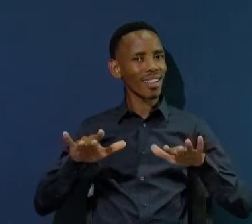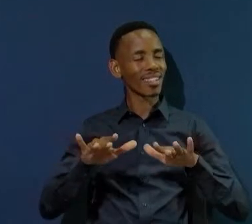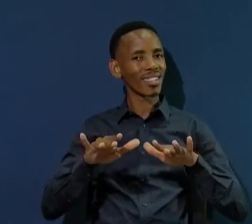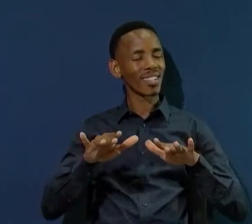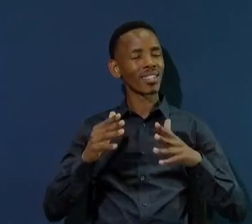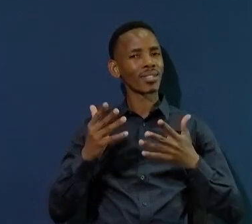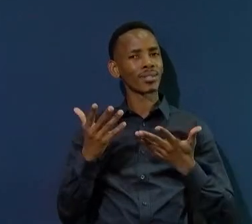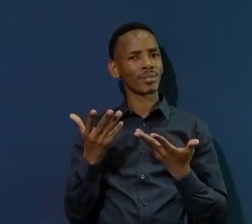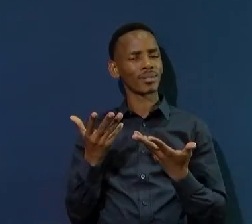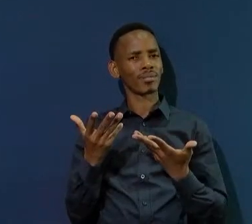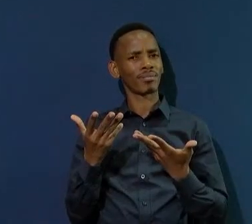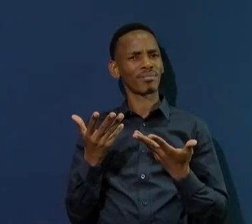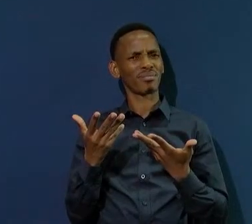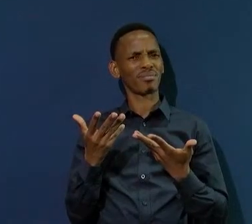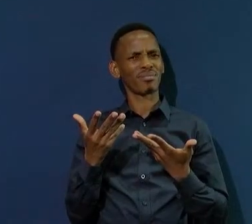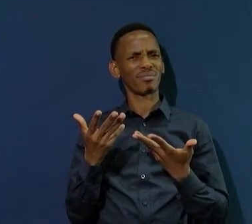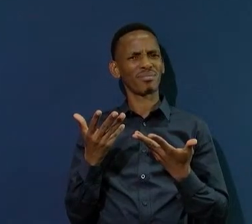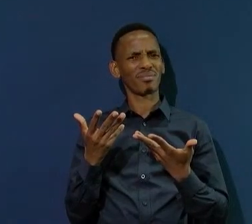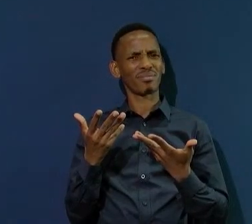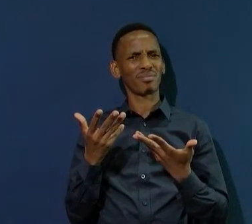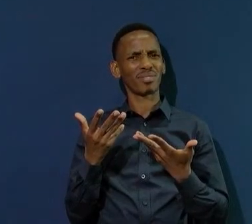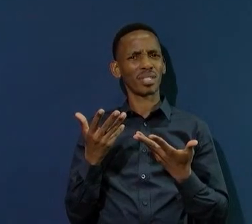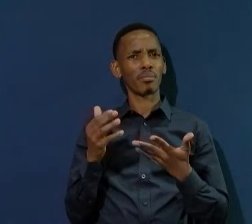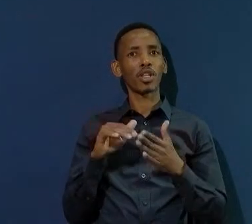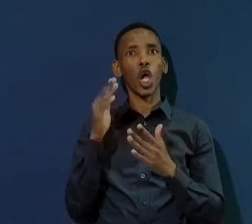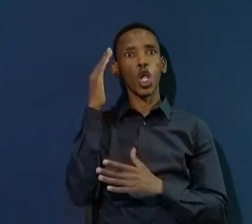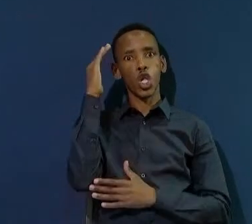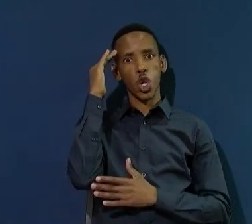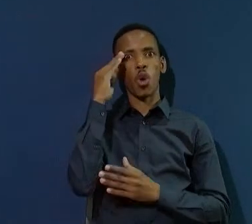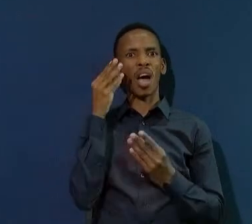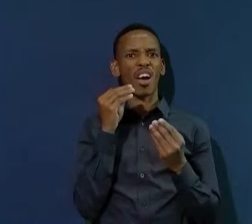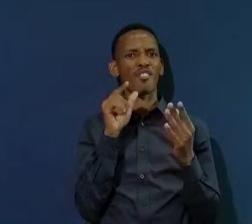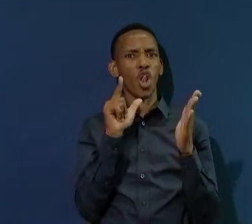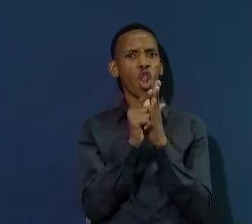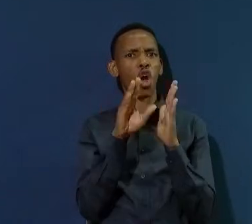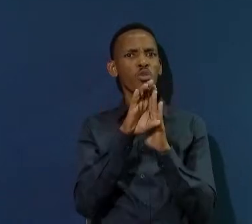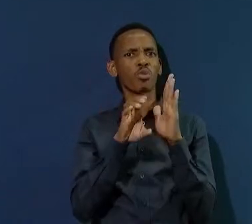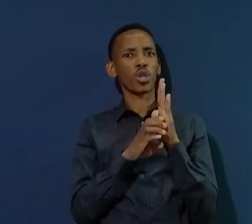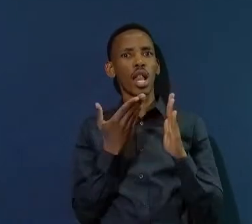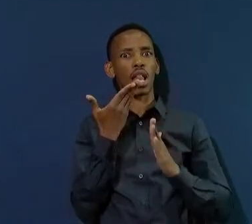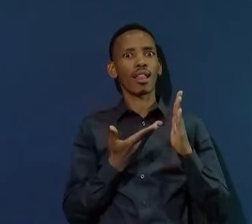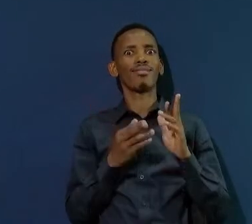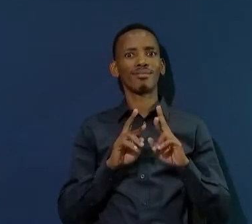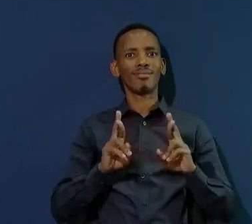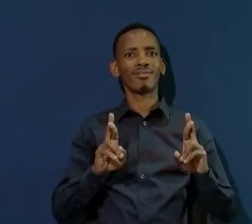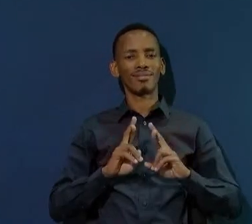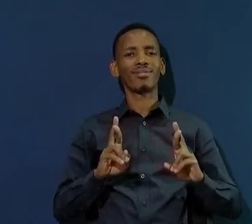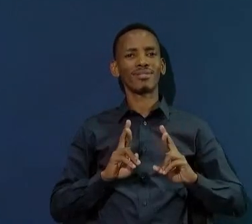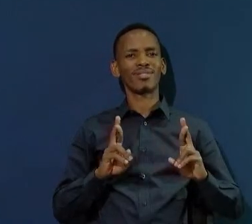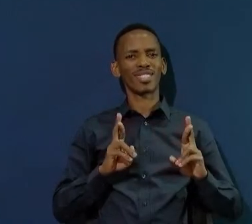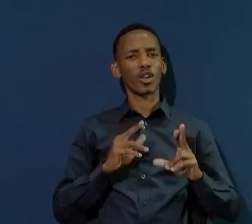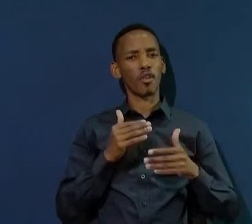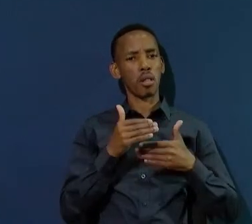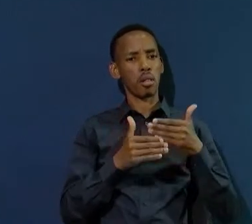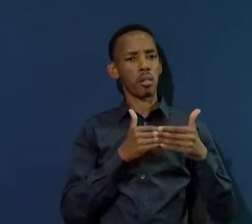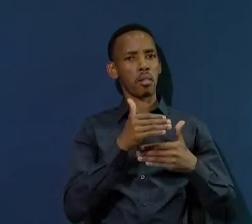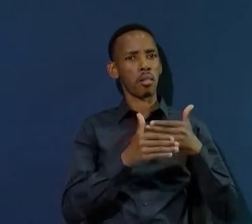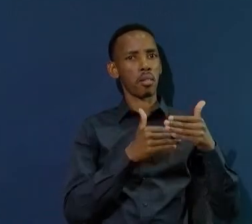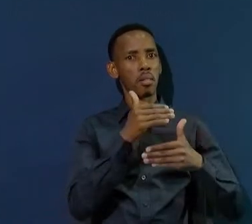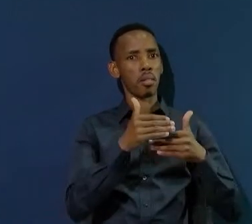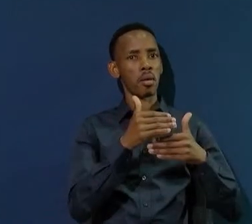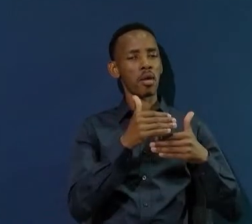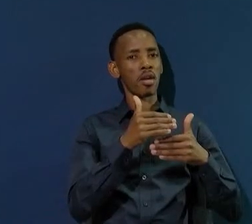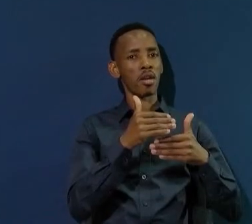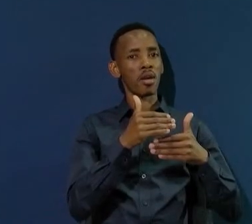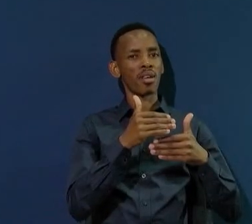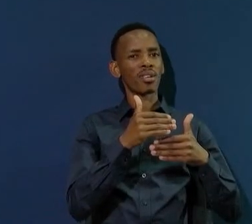ba totala ba tshela ba itse gore go na le molao e kana melao e leng gore e teng e tsamaisang dithulaganyo tsonetse